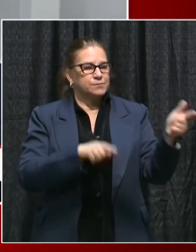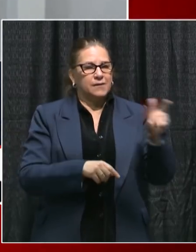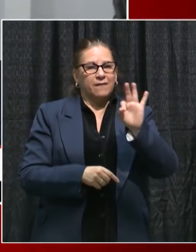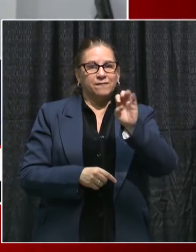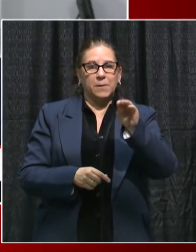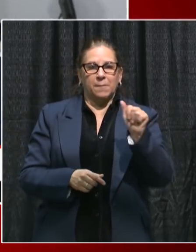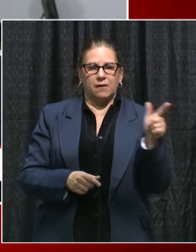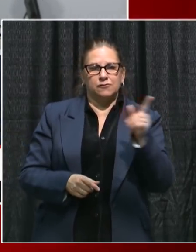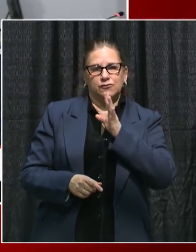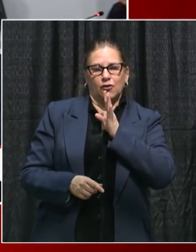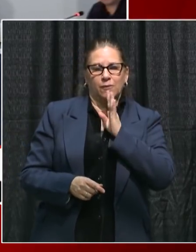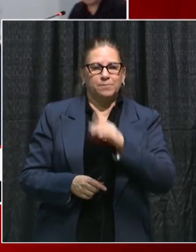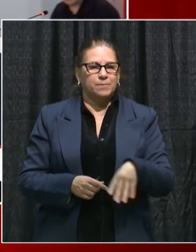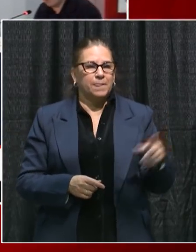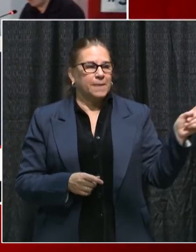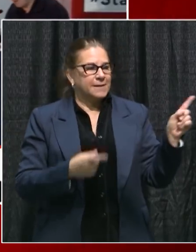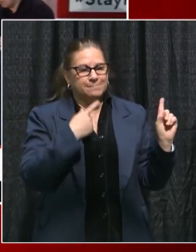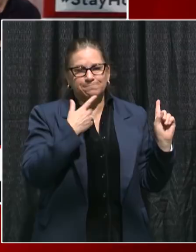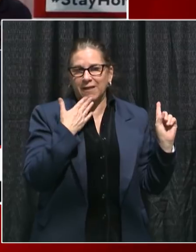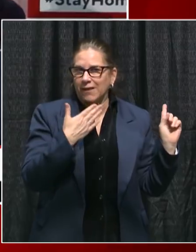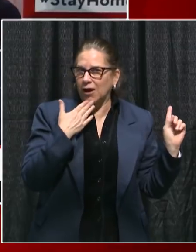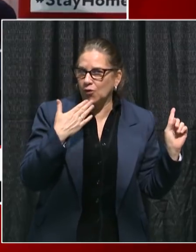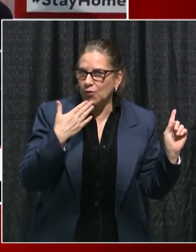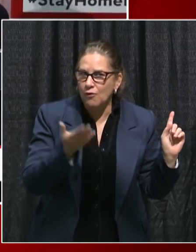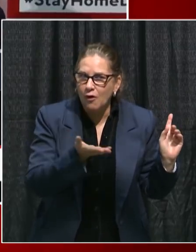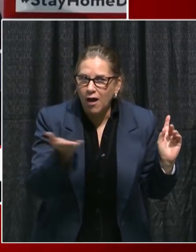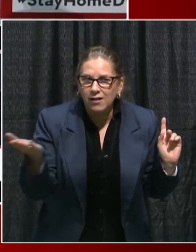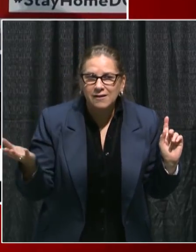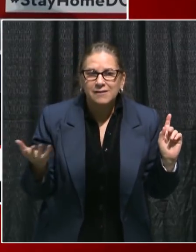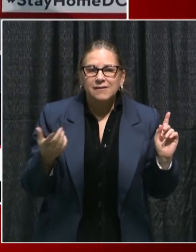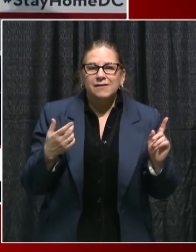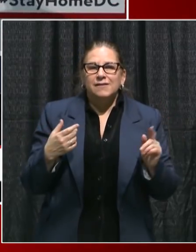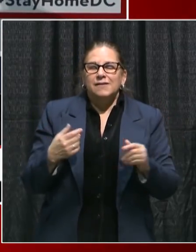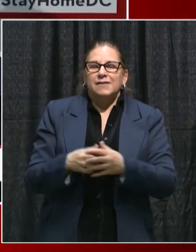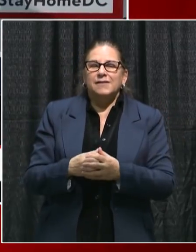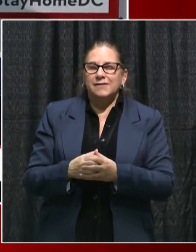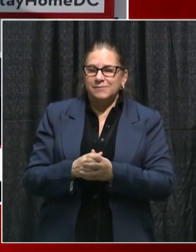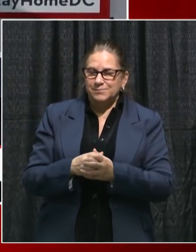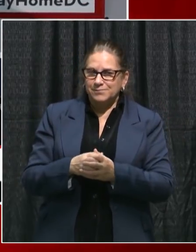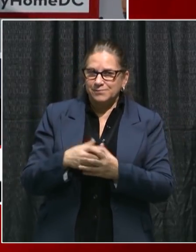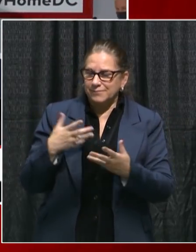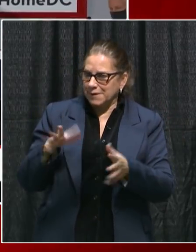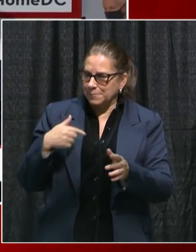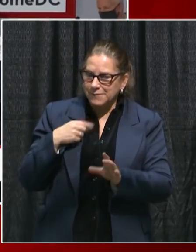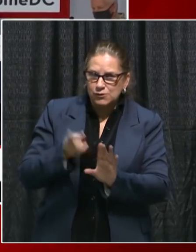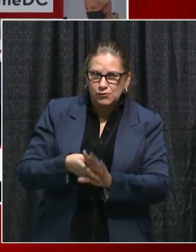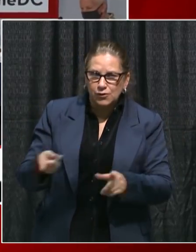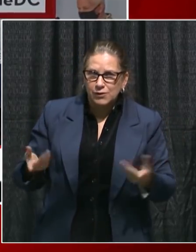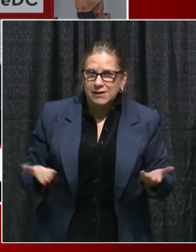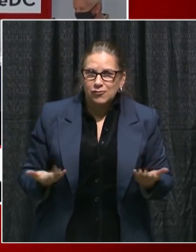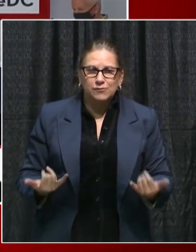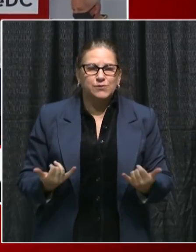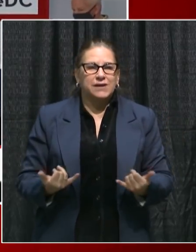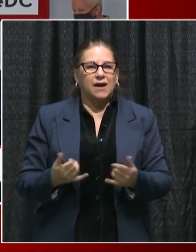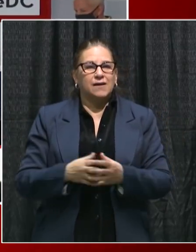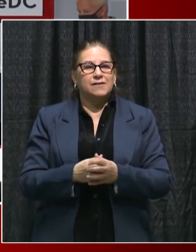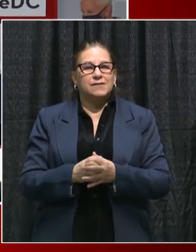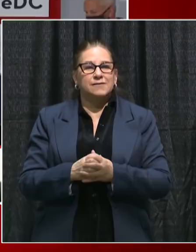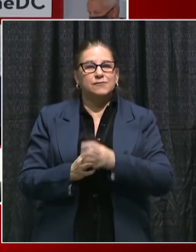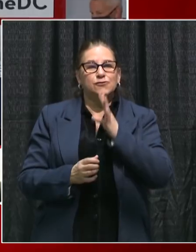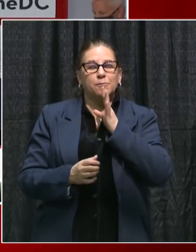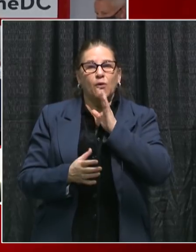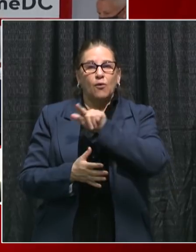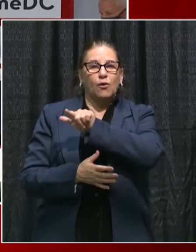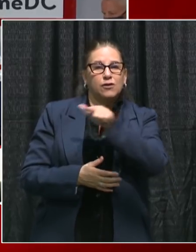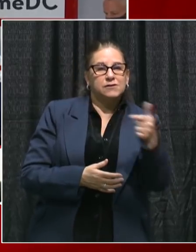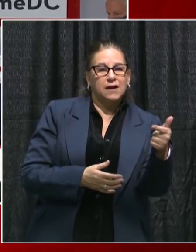Bowser, Lieutenant General Semonite, and all the distinguished guests joining us here today. This alternate care site would not have been possible